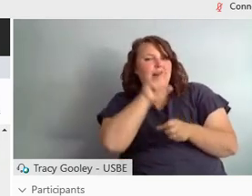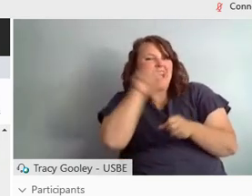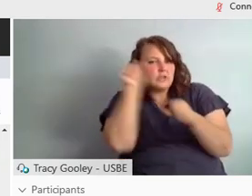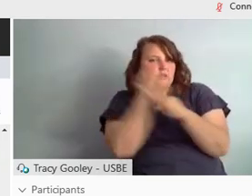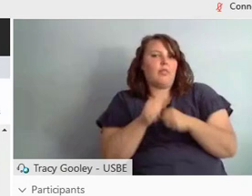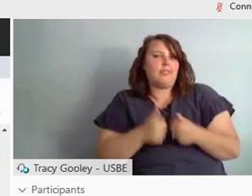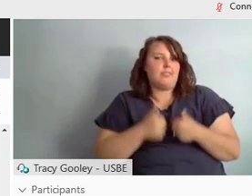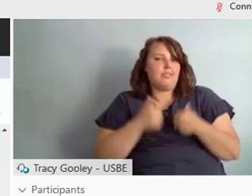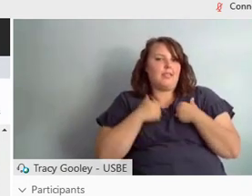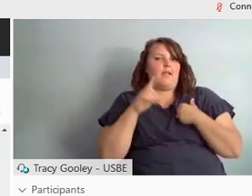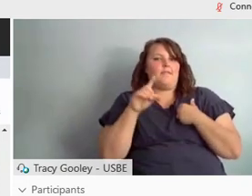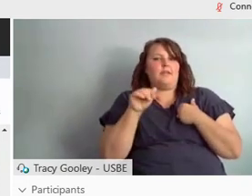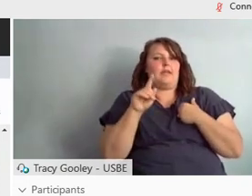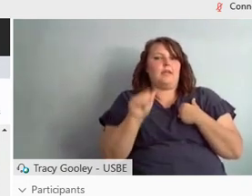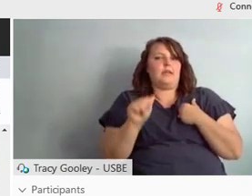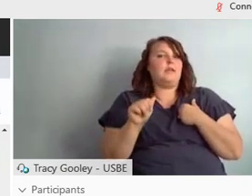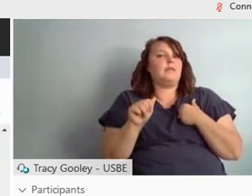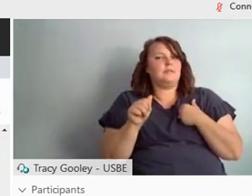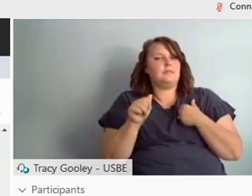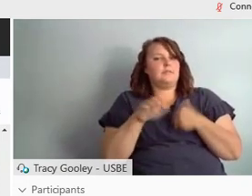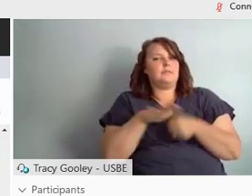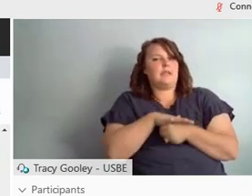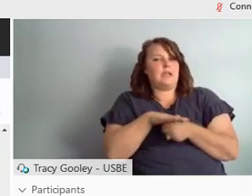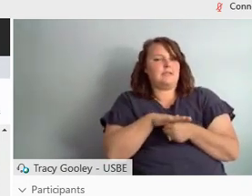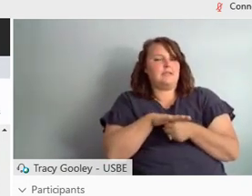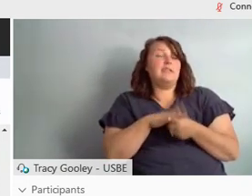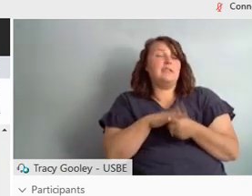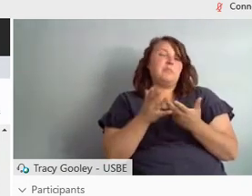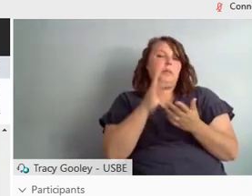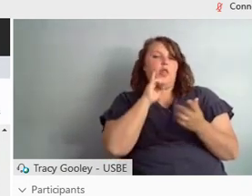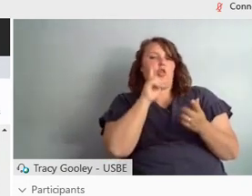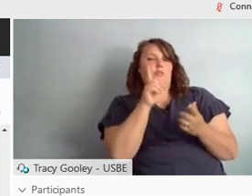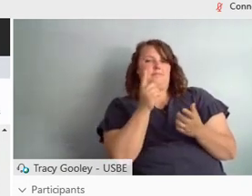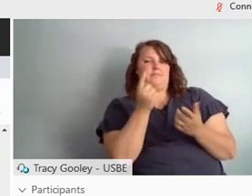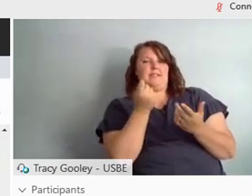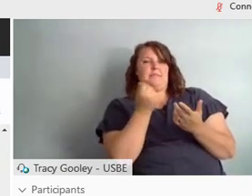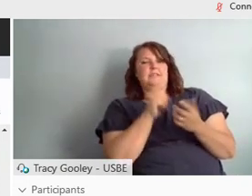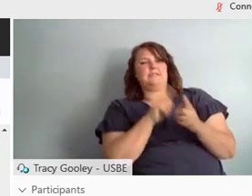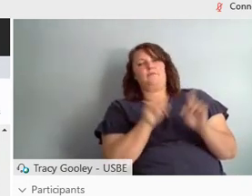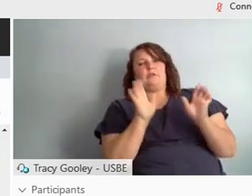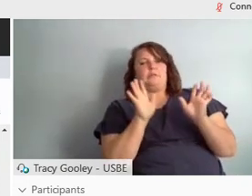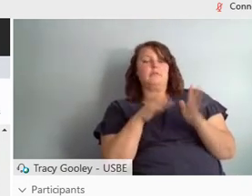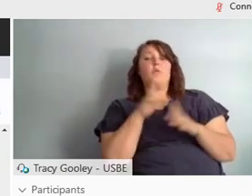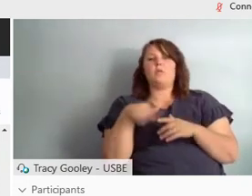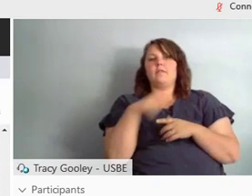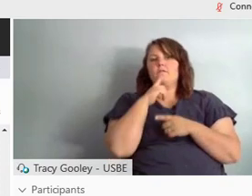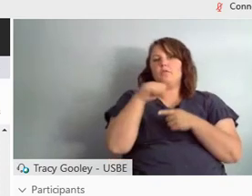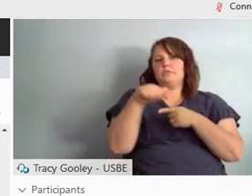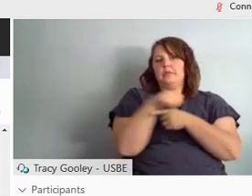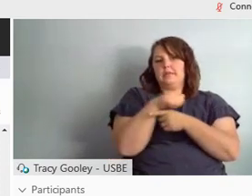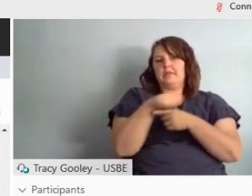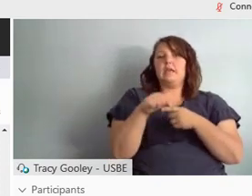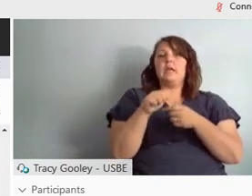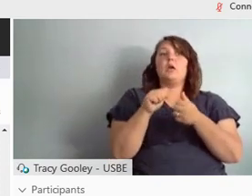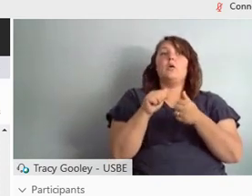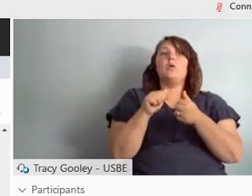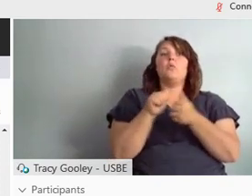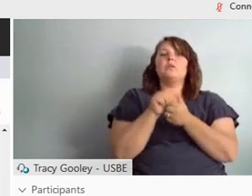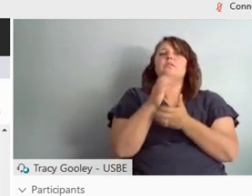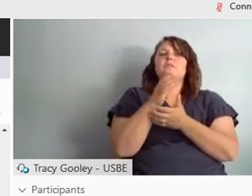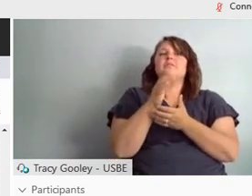actual live data gateway site. Things might look a little bit different, so this is just for training purposes with